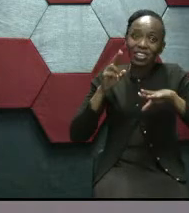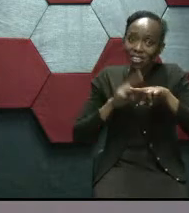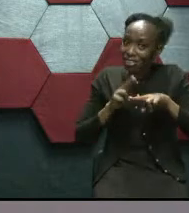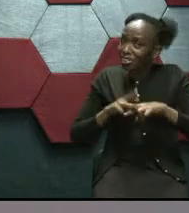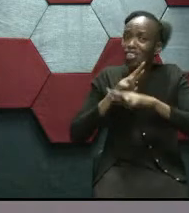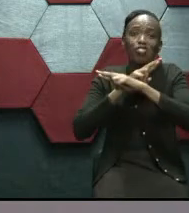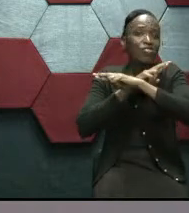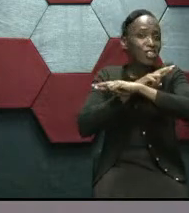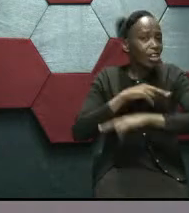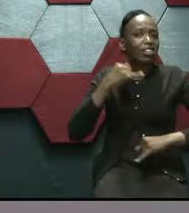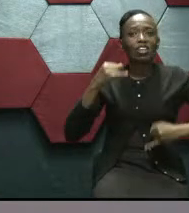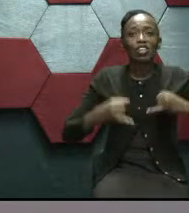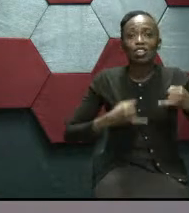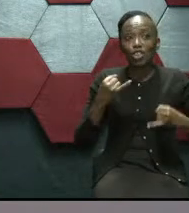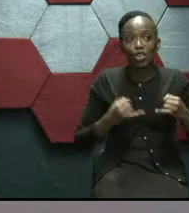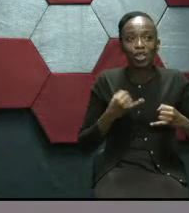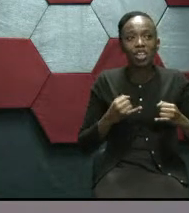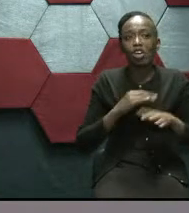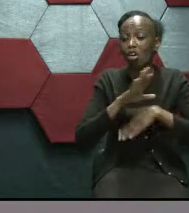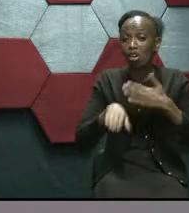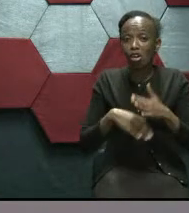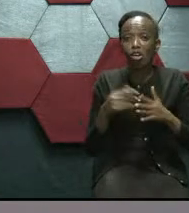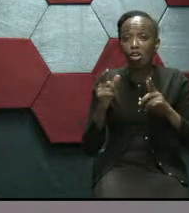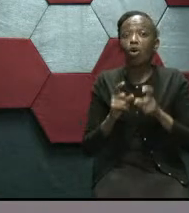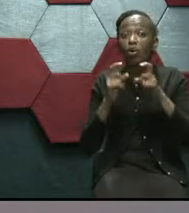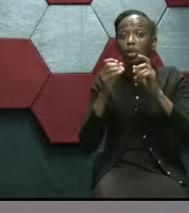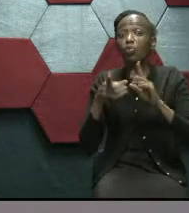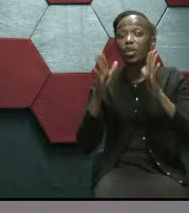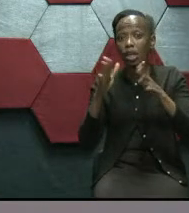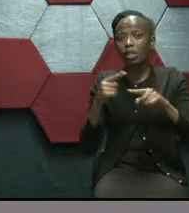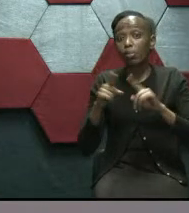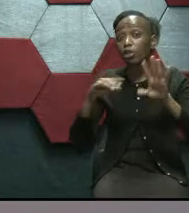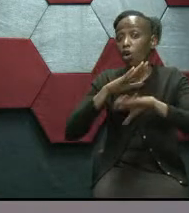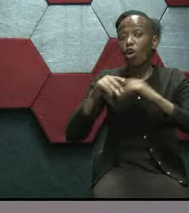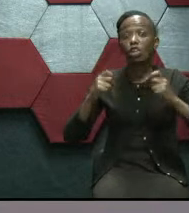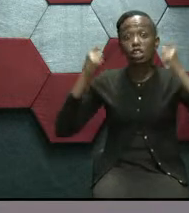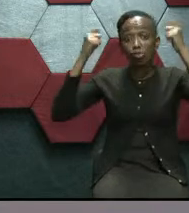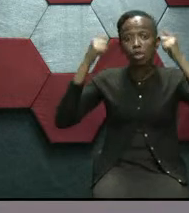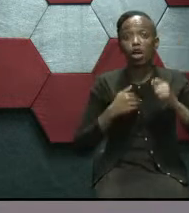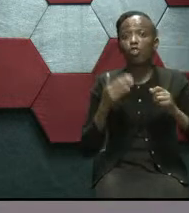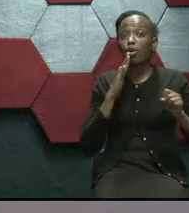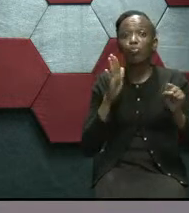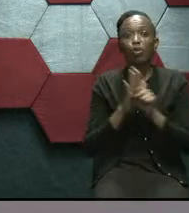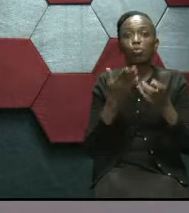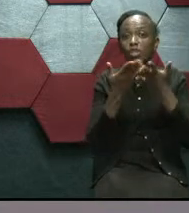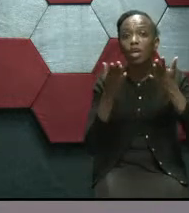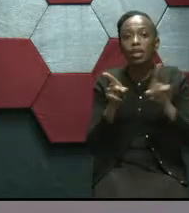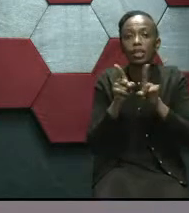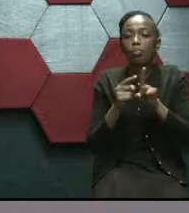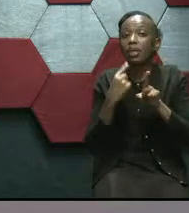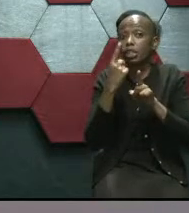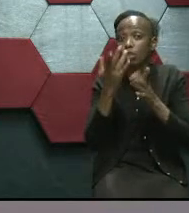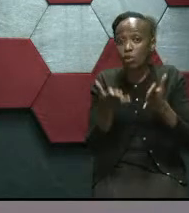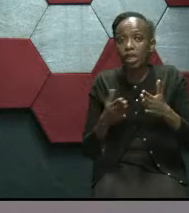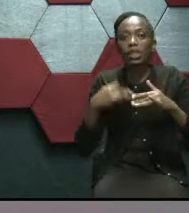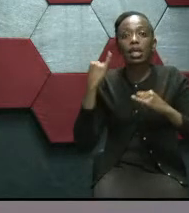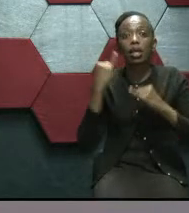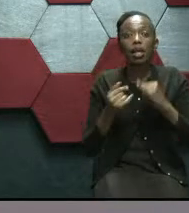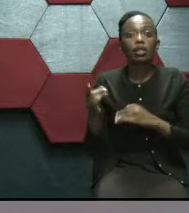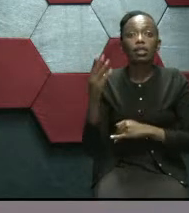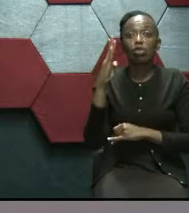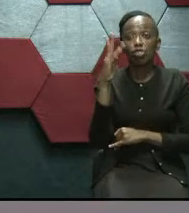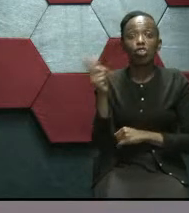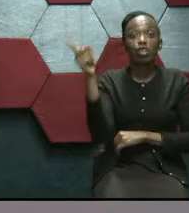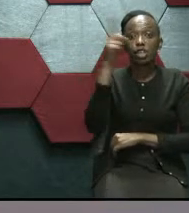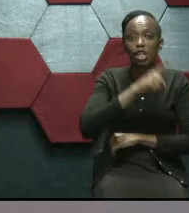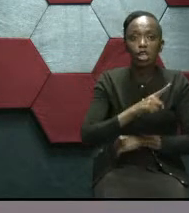to have a lot of fun, and we will award winners, but you're all champions. I promise you that. As I said earlier, today is a culmination of 4 days